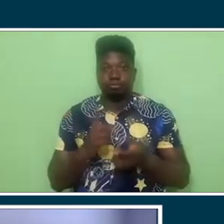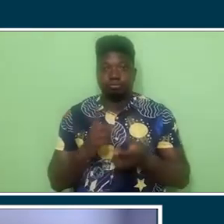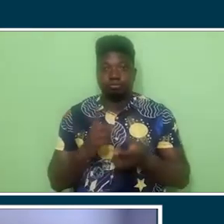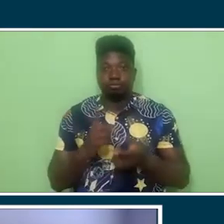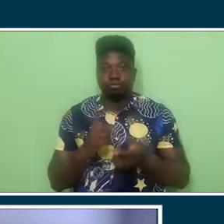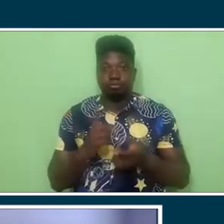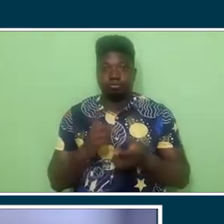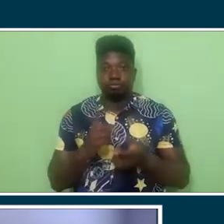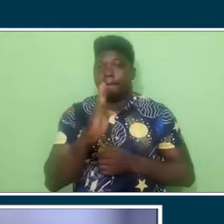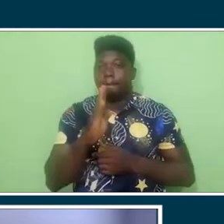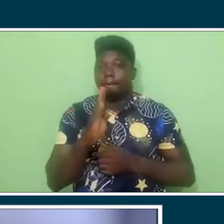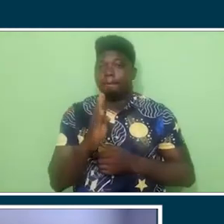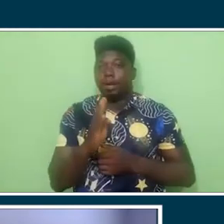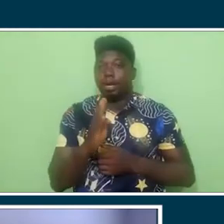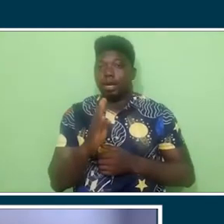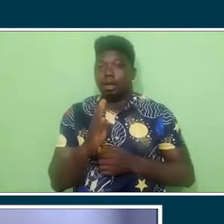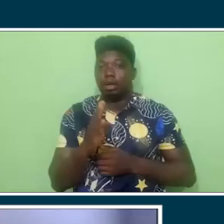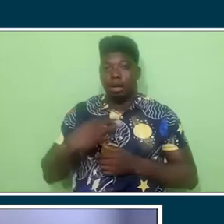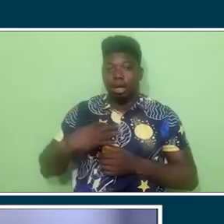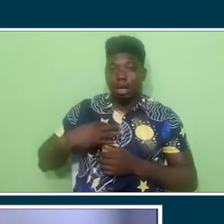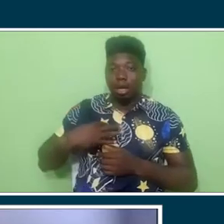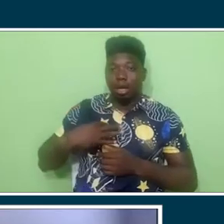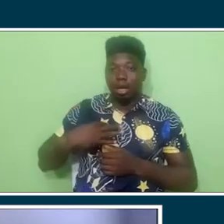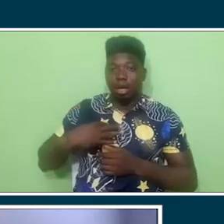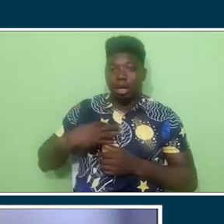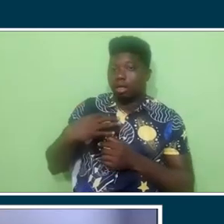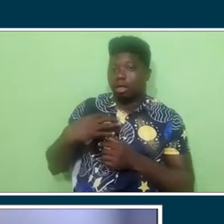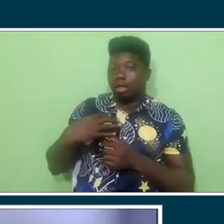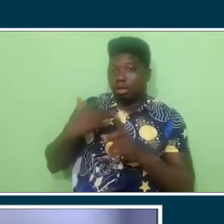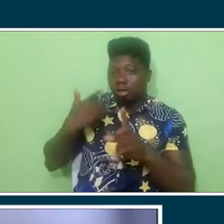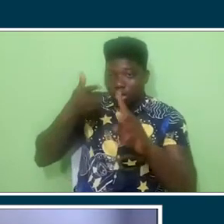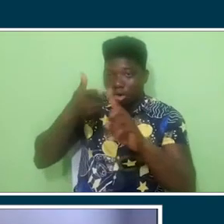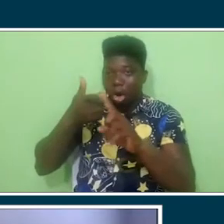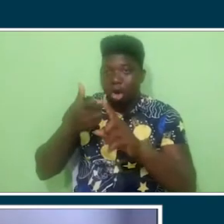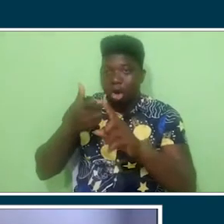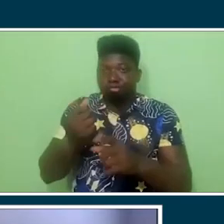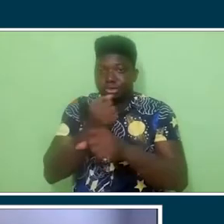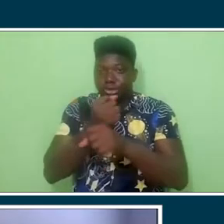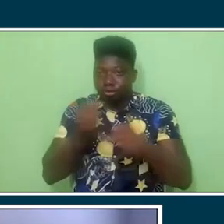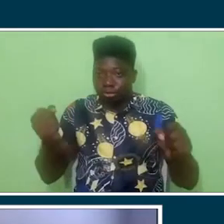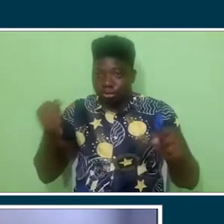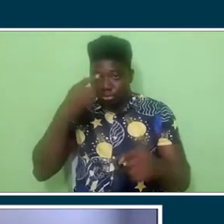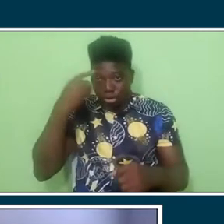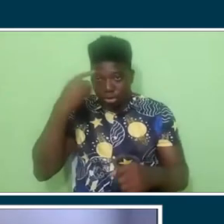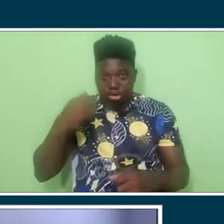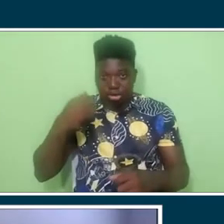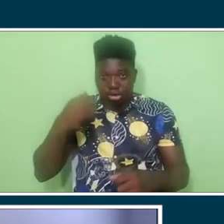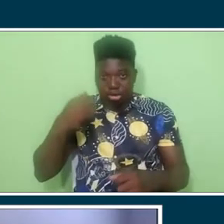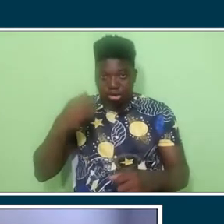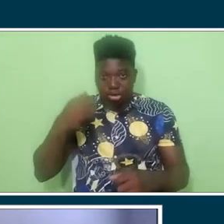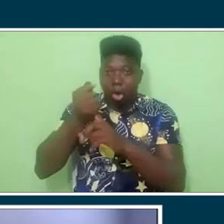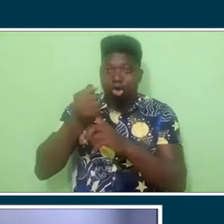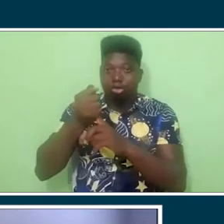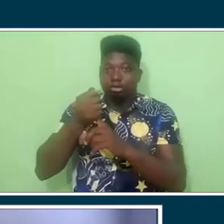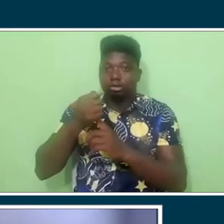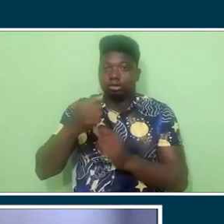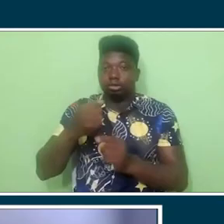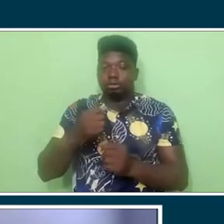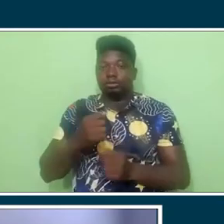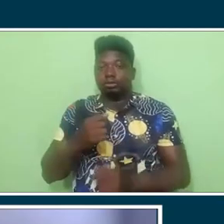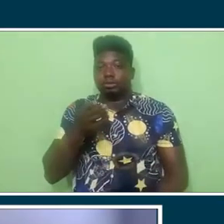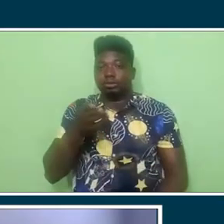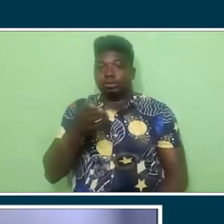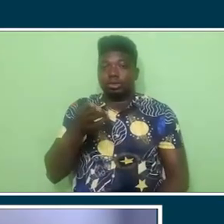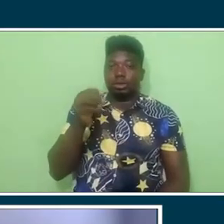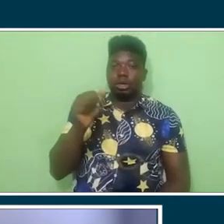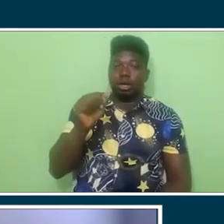actual goals of liberation, because it still holds that supremacy habit inside of it, right? It holds it and protects it, and rather